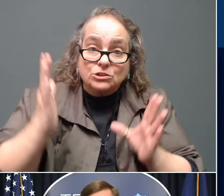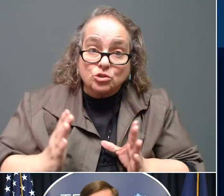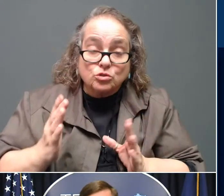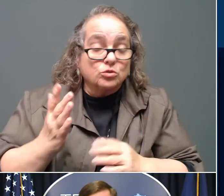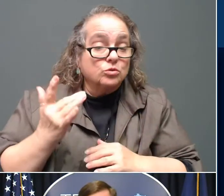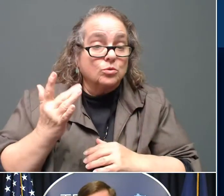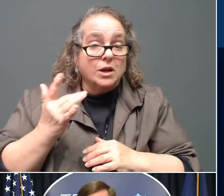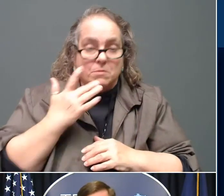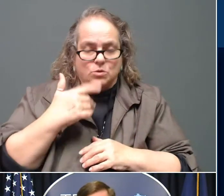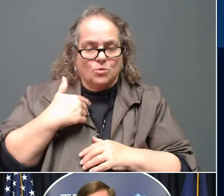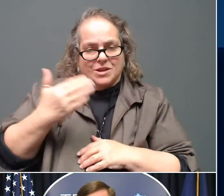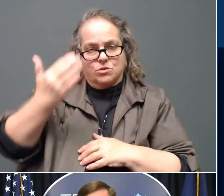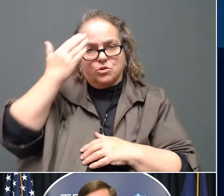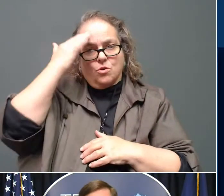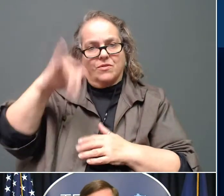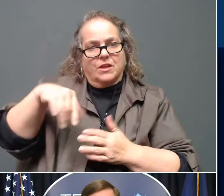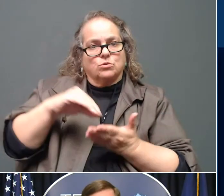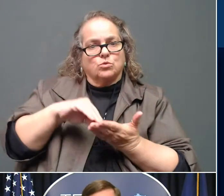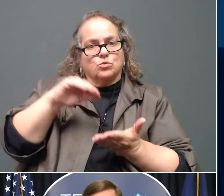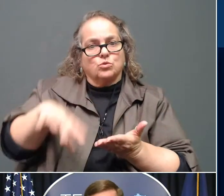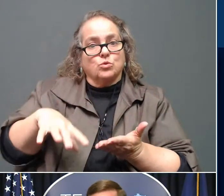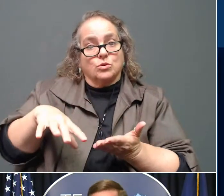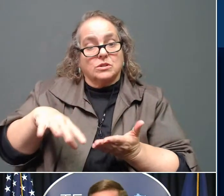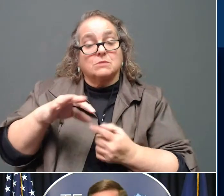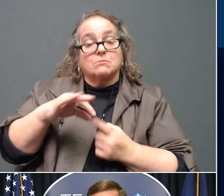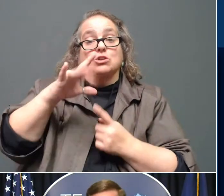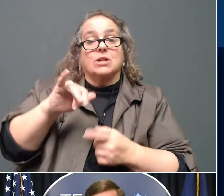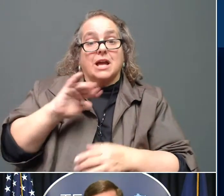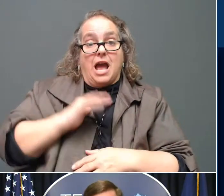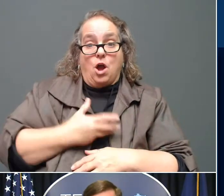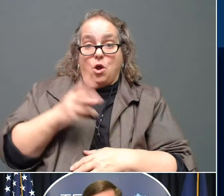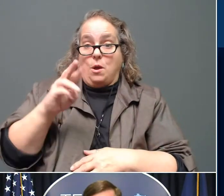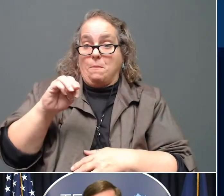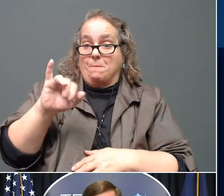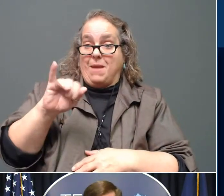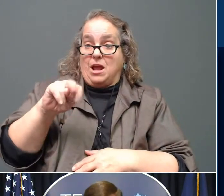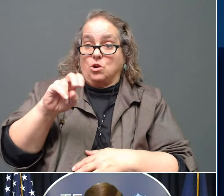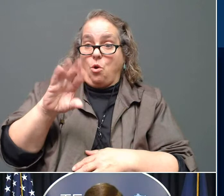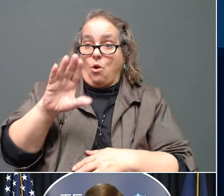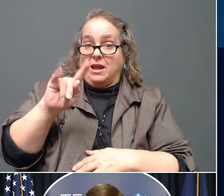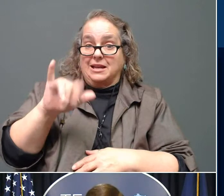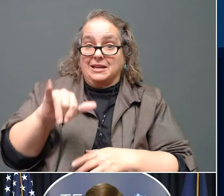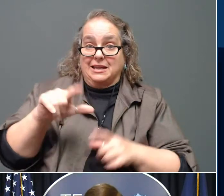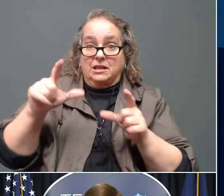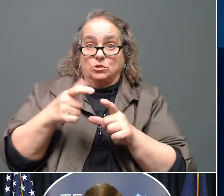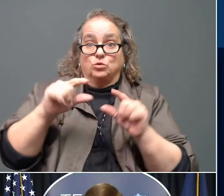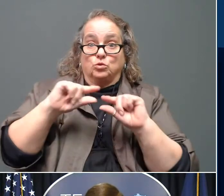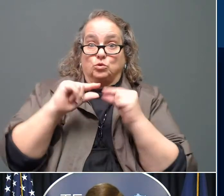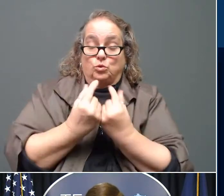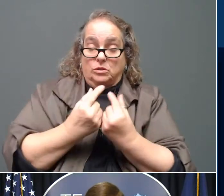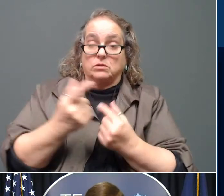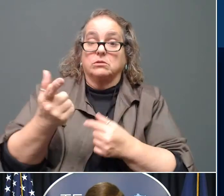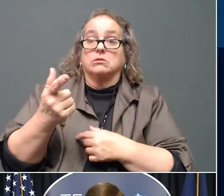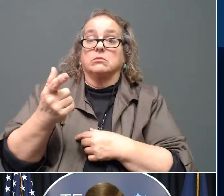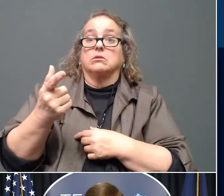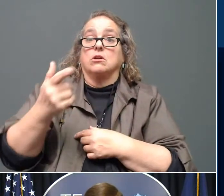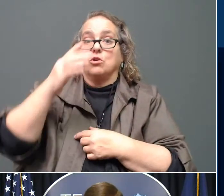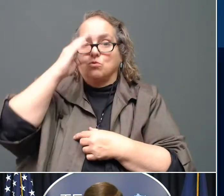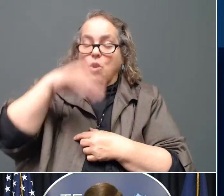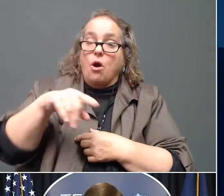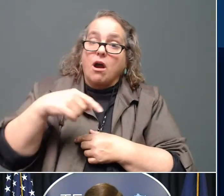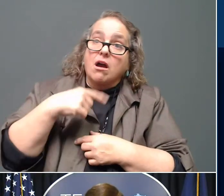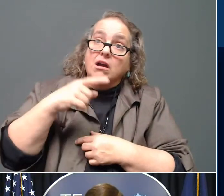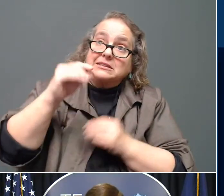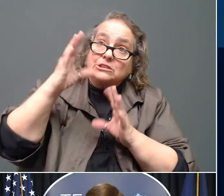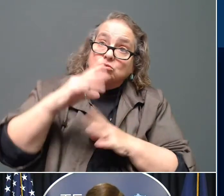that students, especially our minority students, succeed at a higher rate when they have a teacher that they can more directly